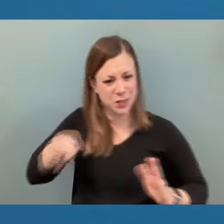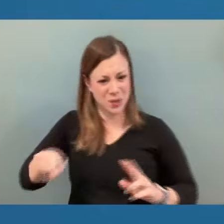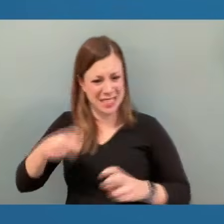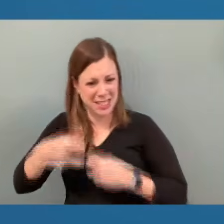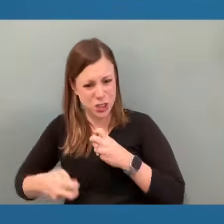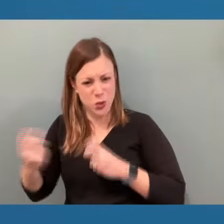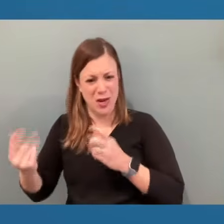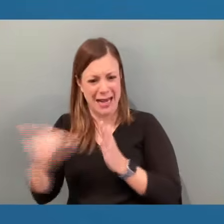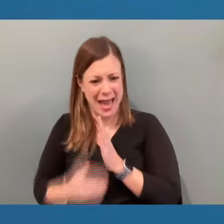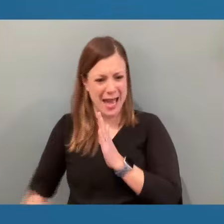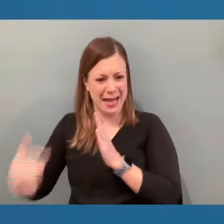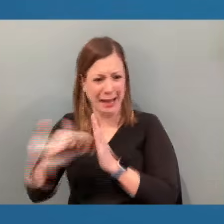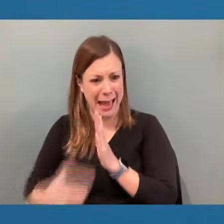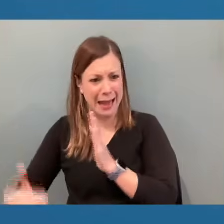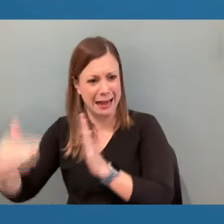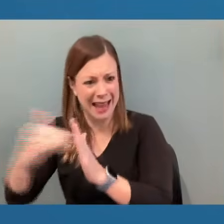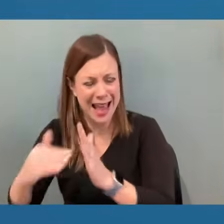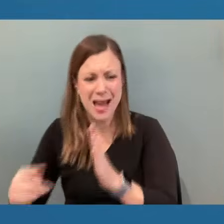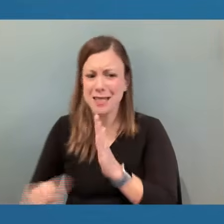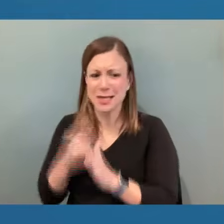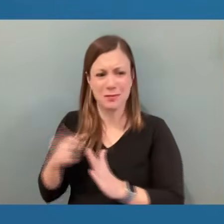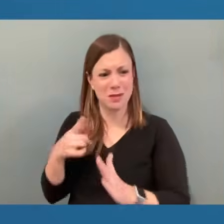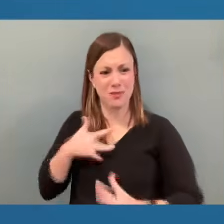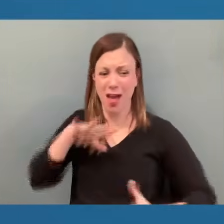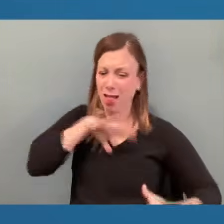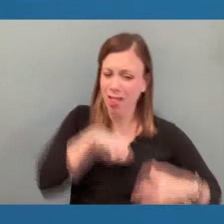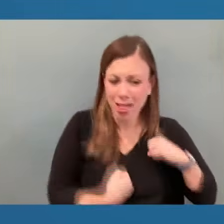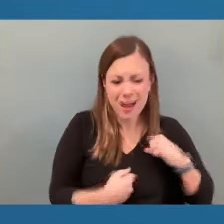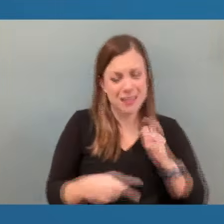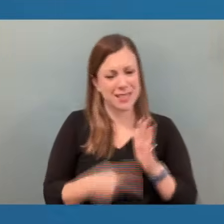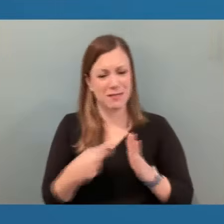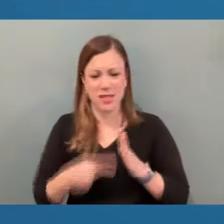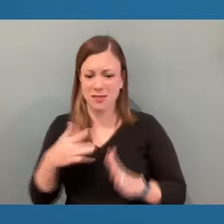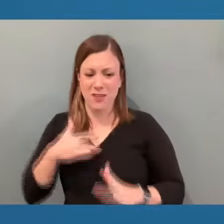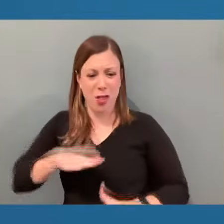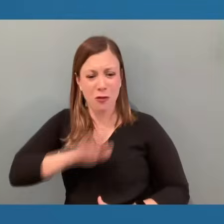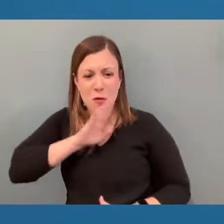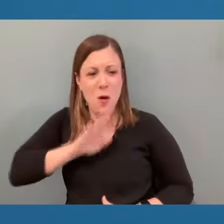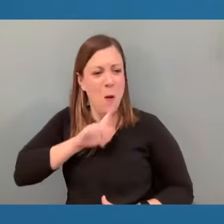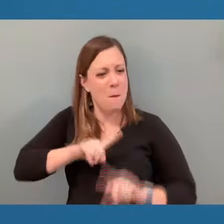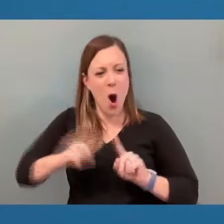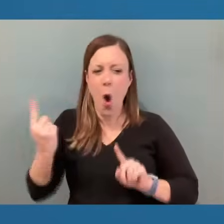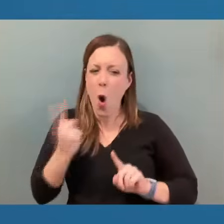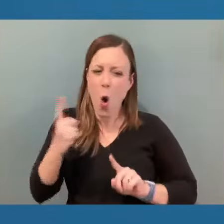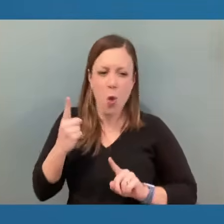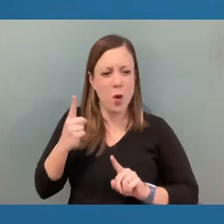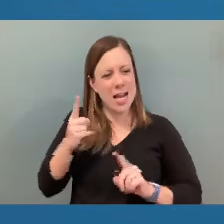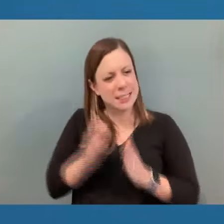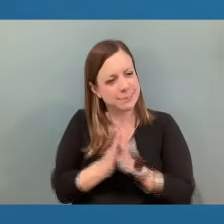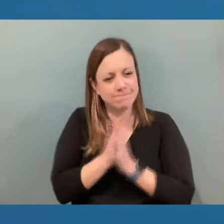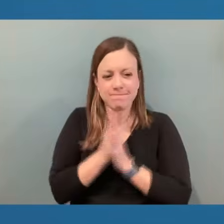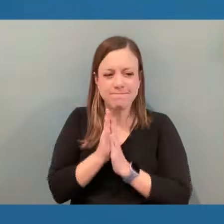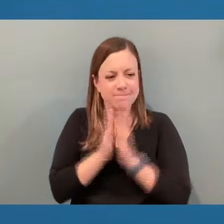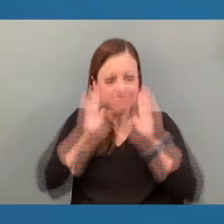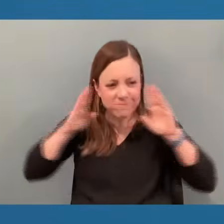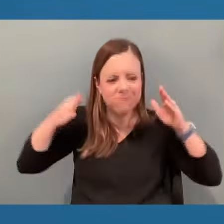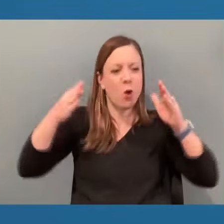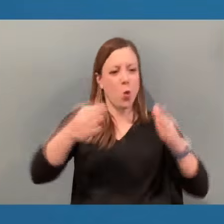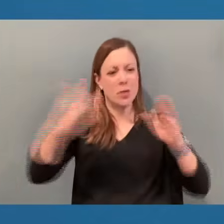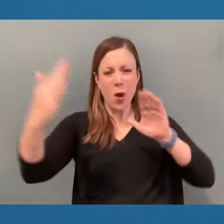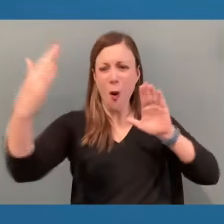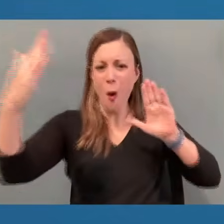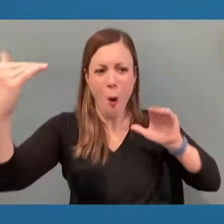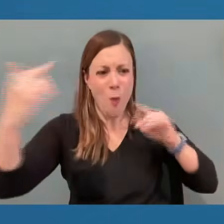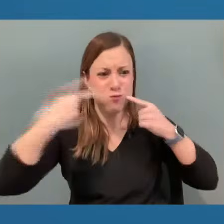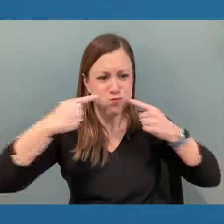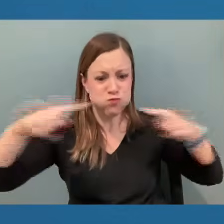of my colleagues in the Assembly who worked alongside me and helped champion this bill. They are my heroes.